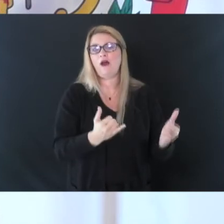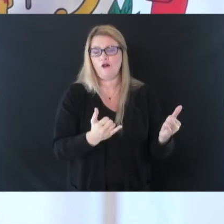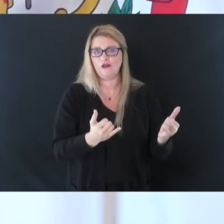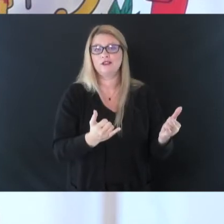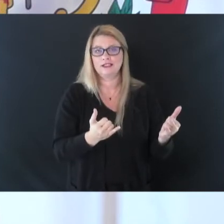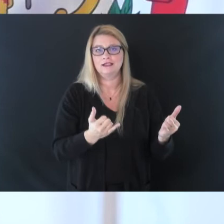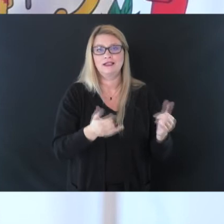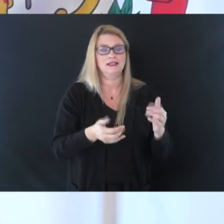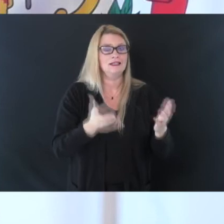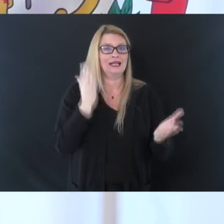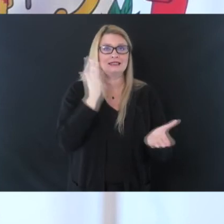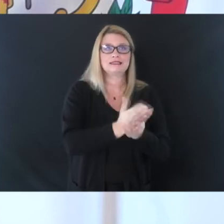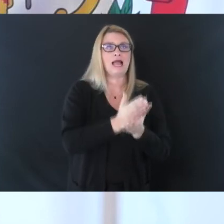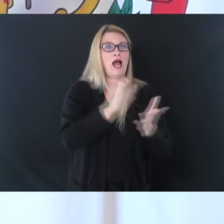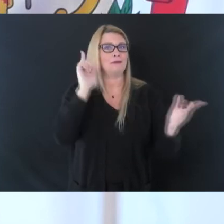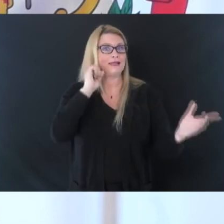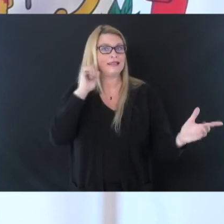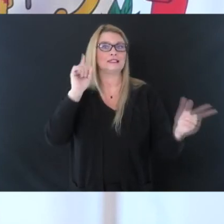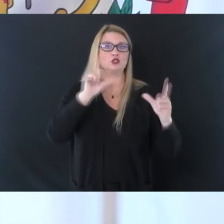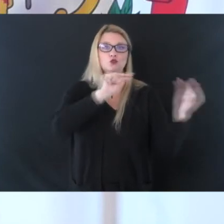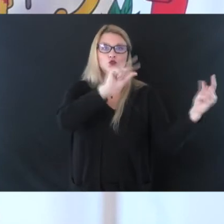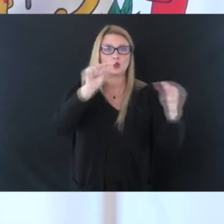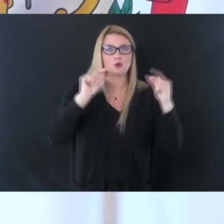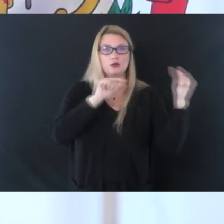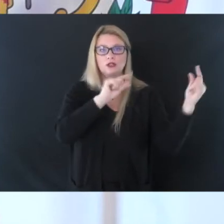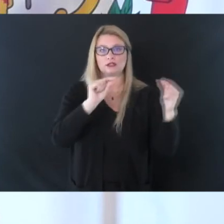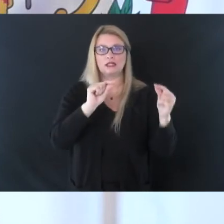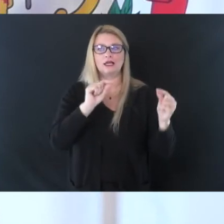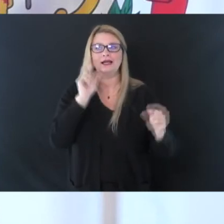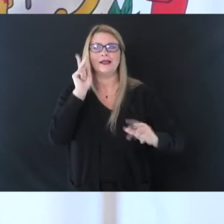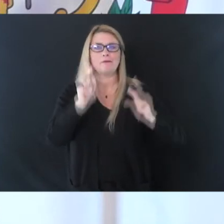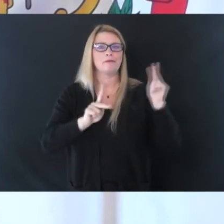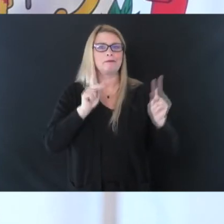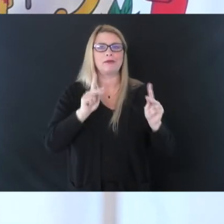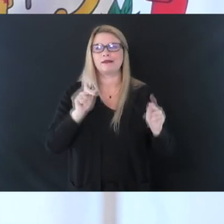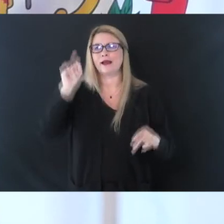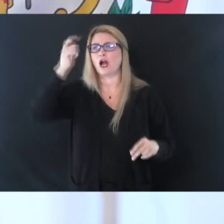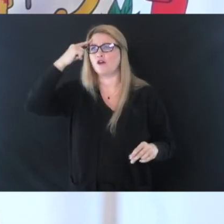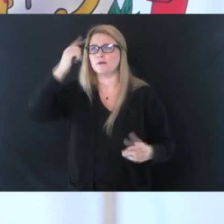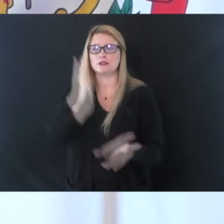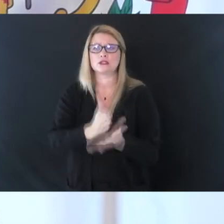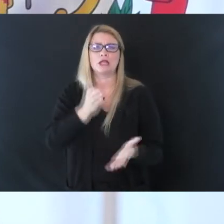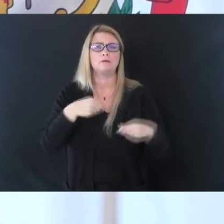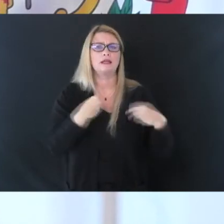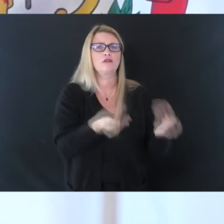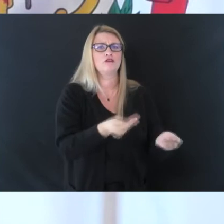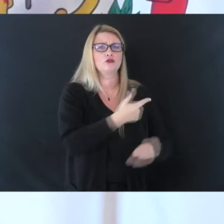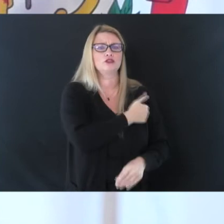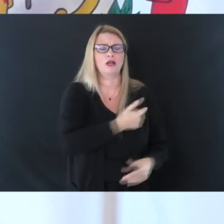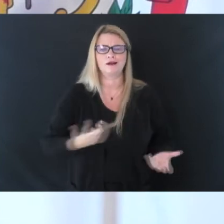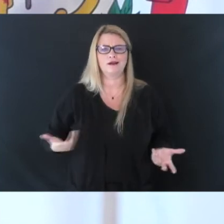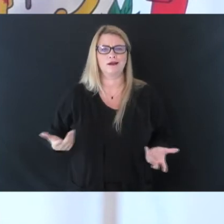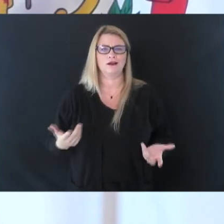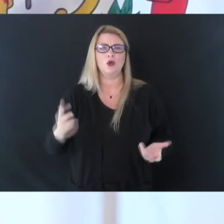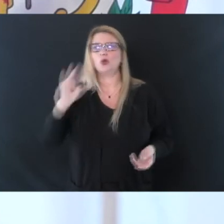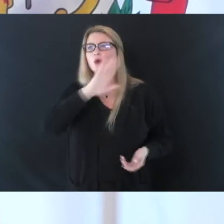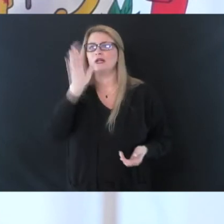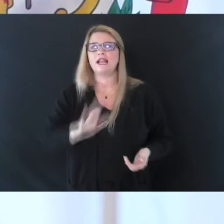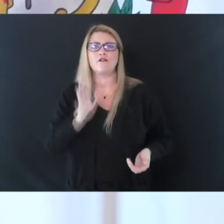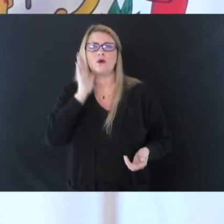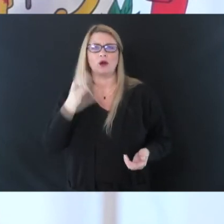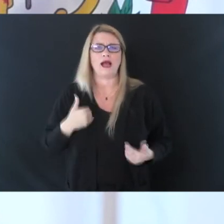and quit believing somebody trying to convince you that if you didn't get it the first time, well, they're not going to give it to us and we're not ever going to get